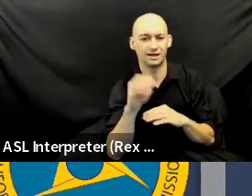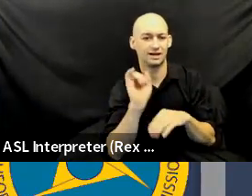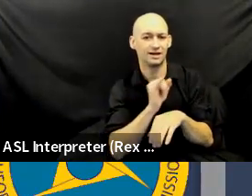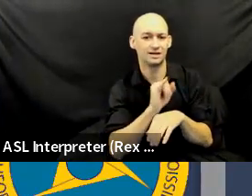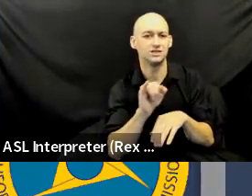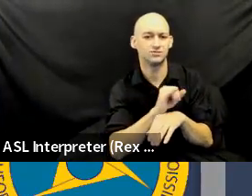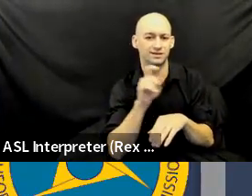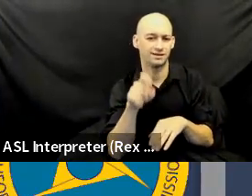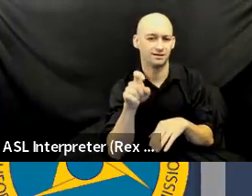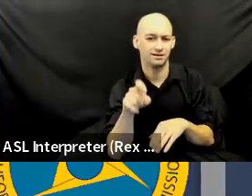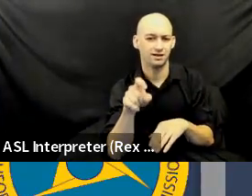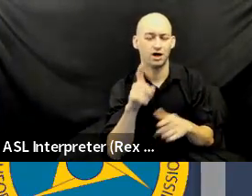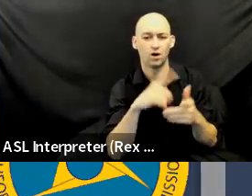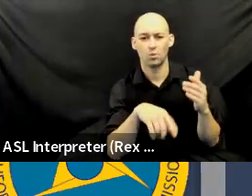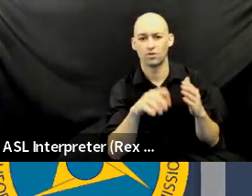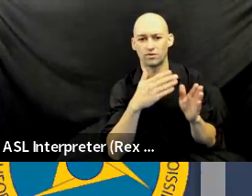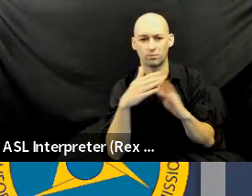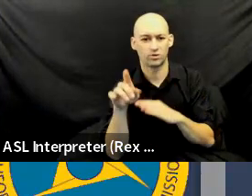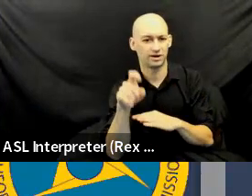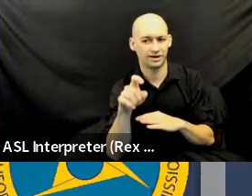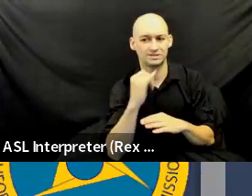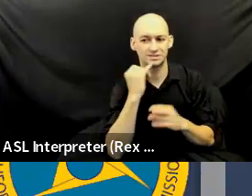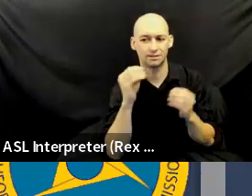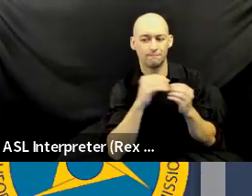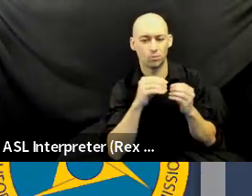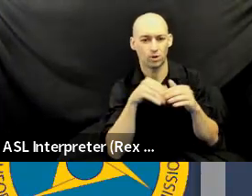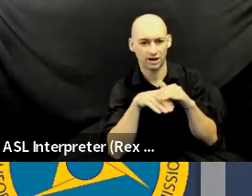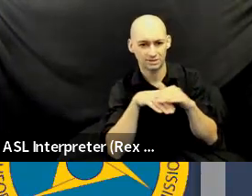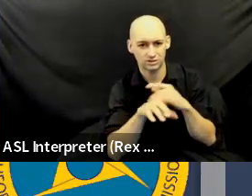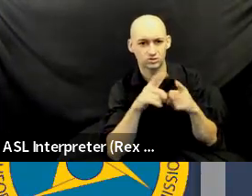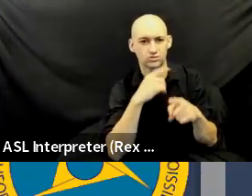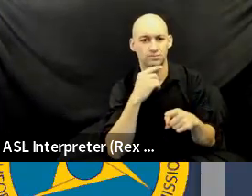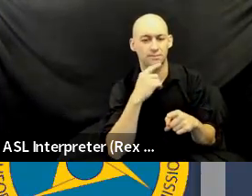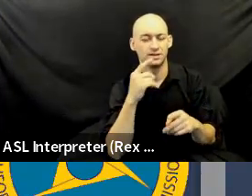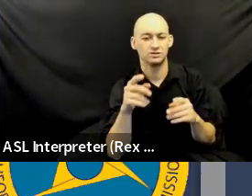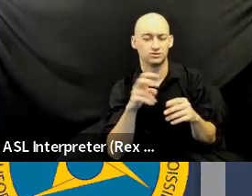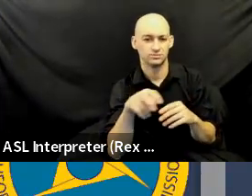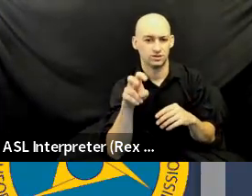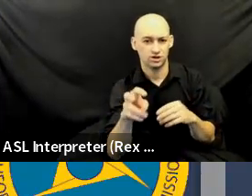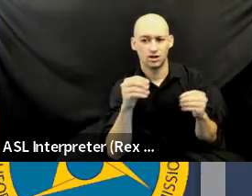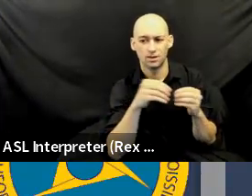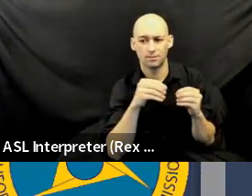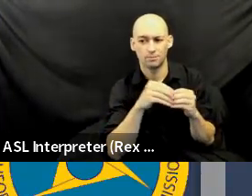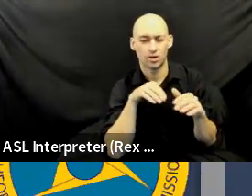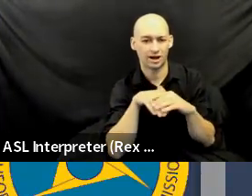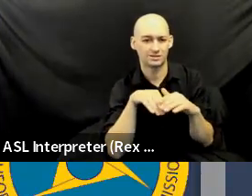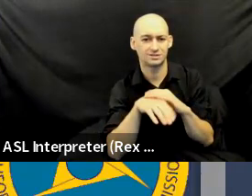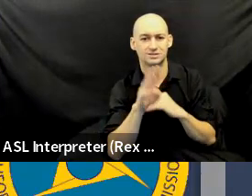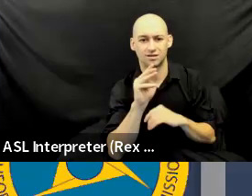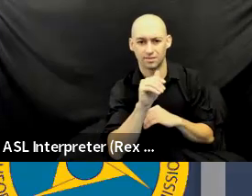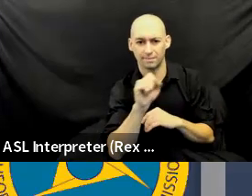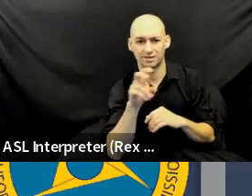need. And what the community needs is more access to public transportation, more access to mass transit,